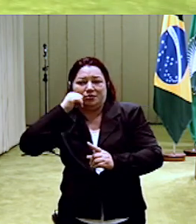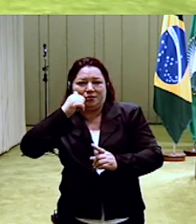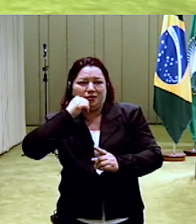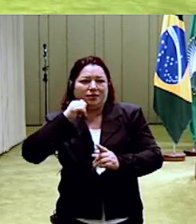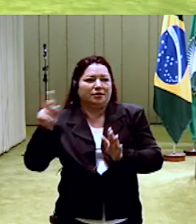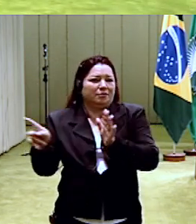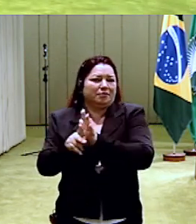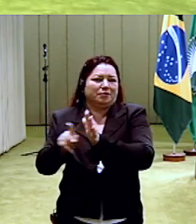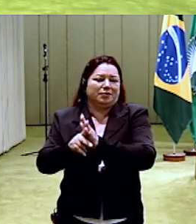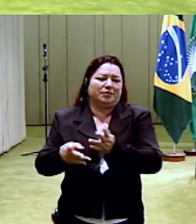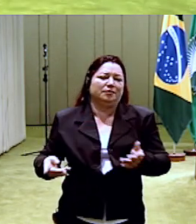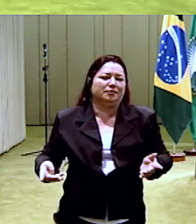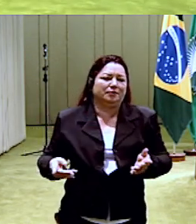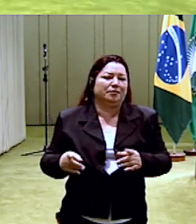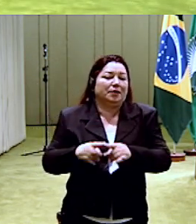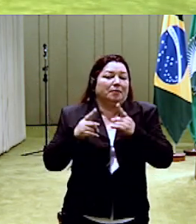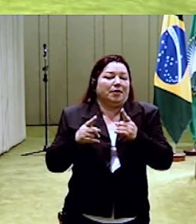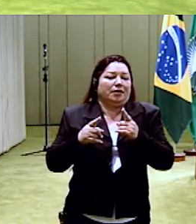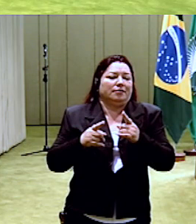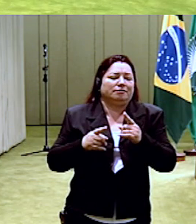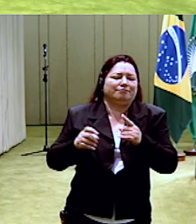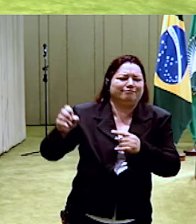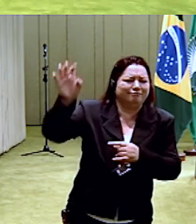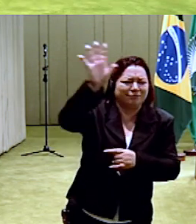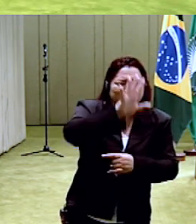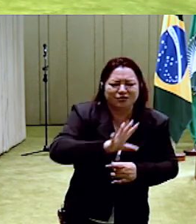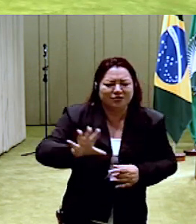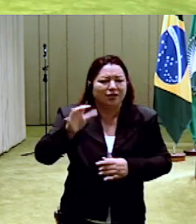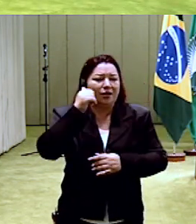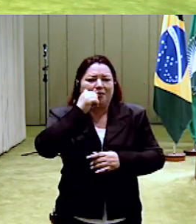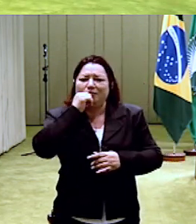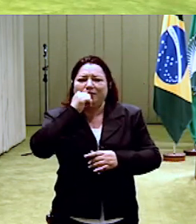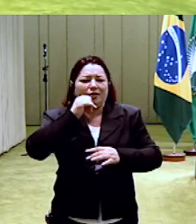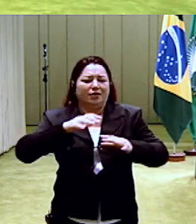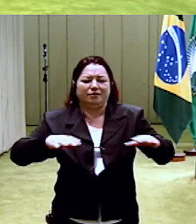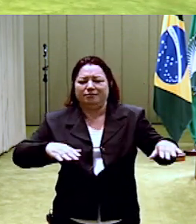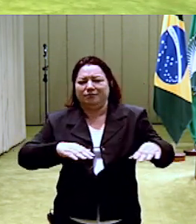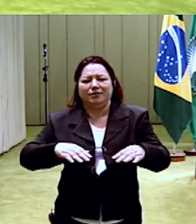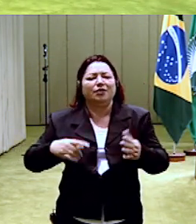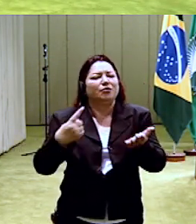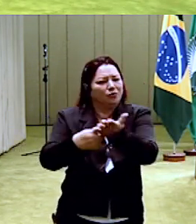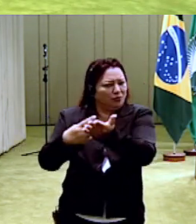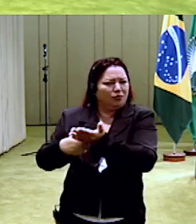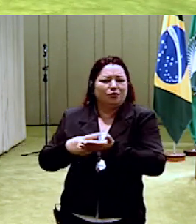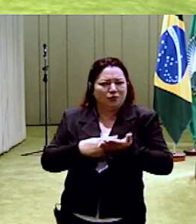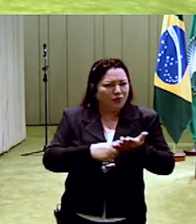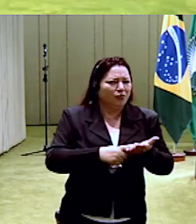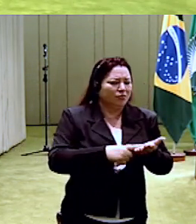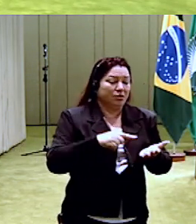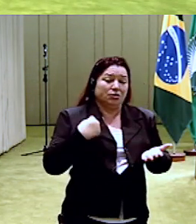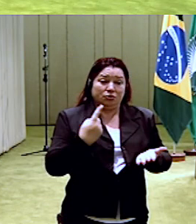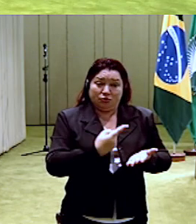the world. But in general, the women all over the world agree on one thing. We have to